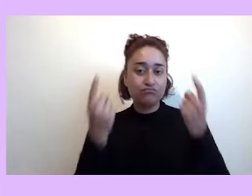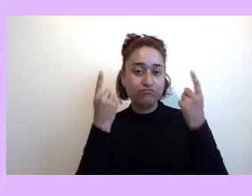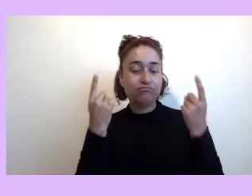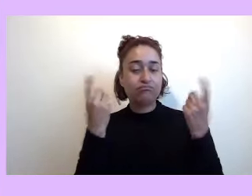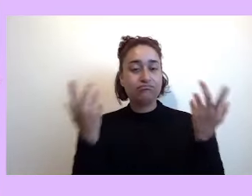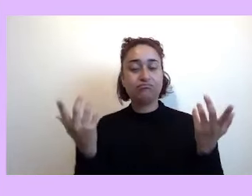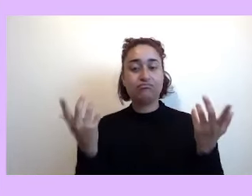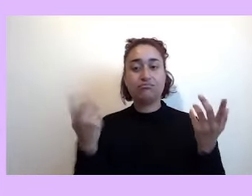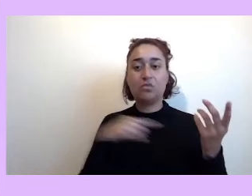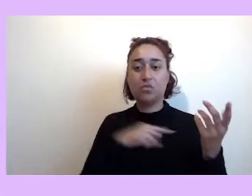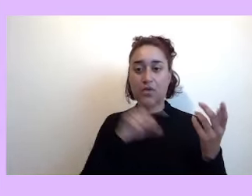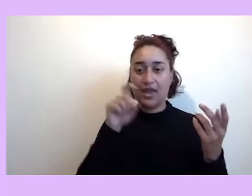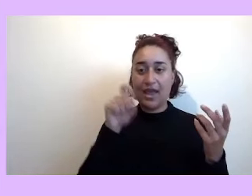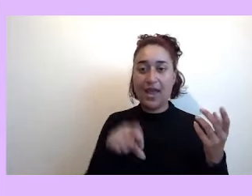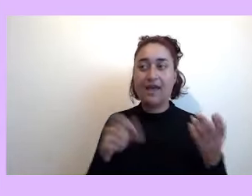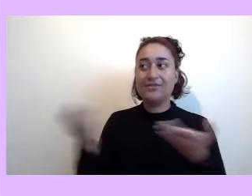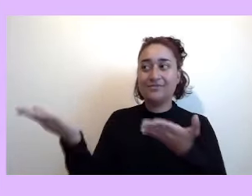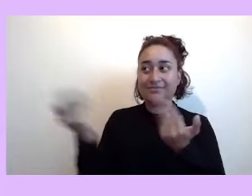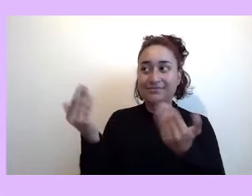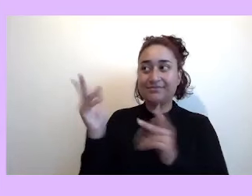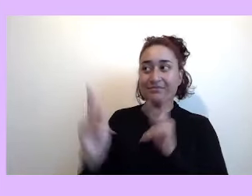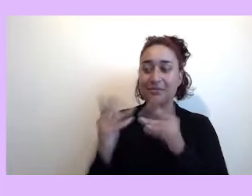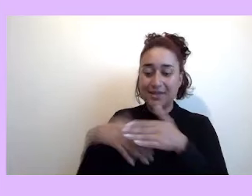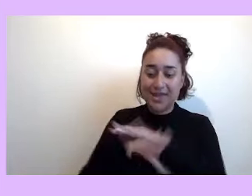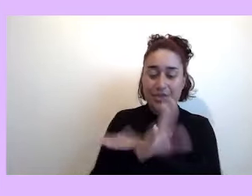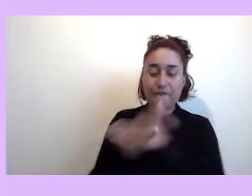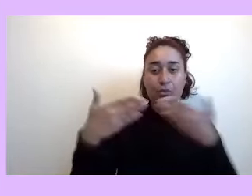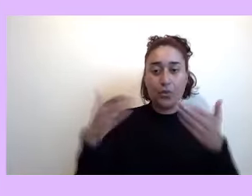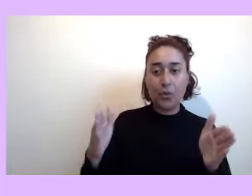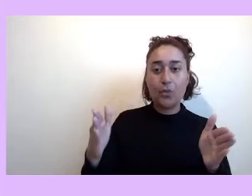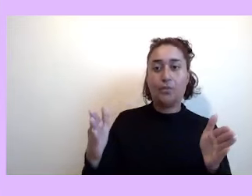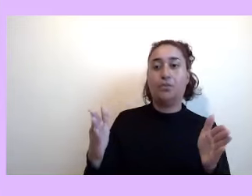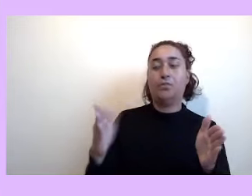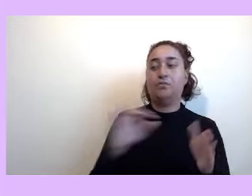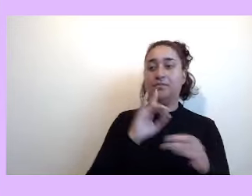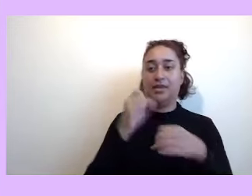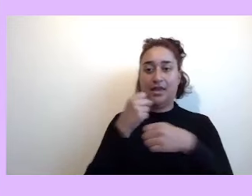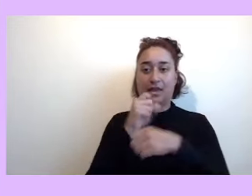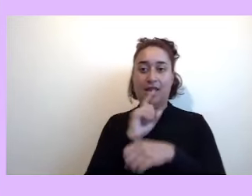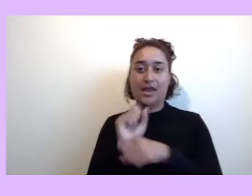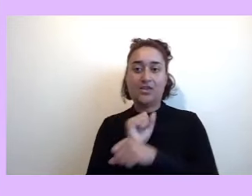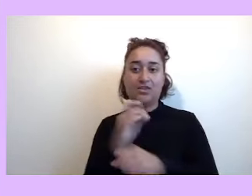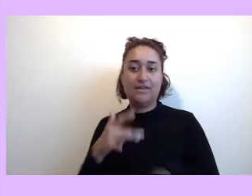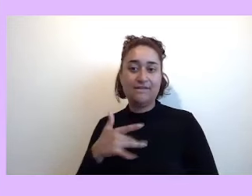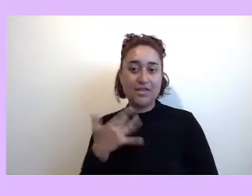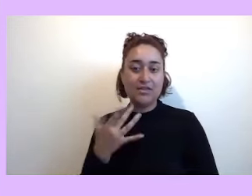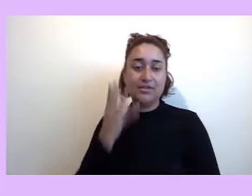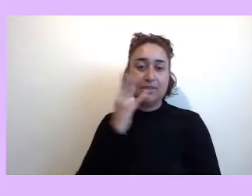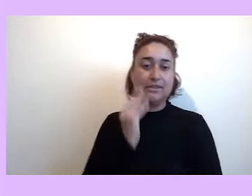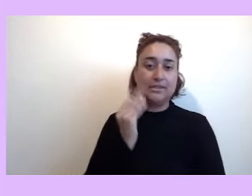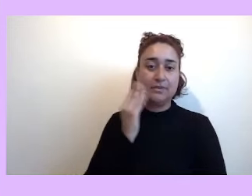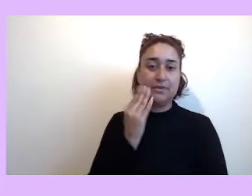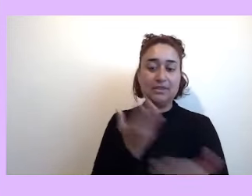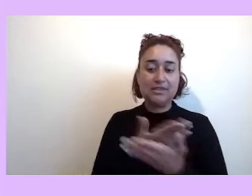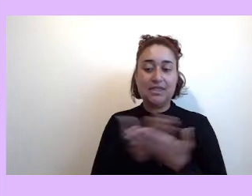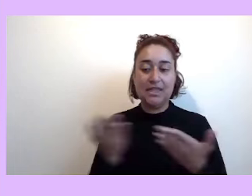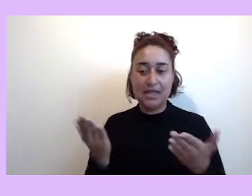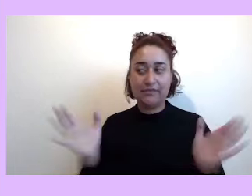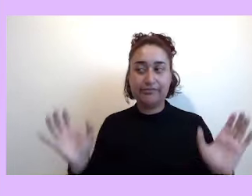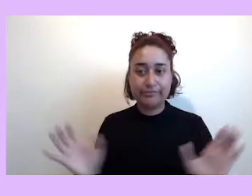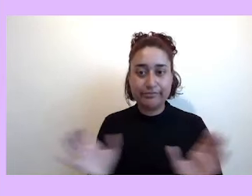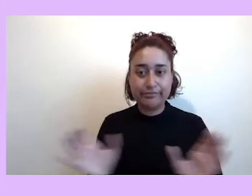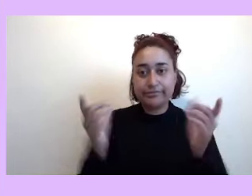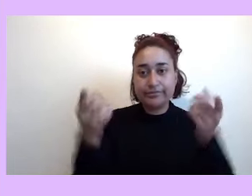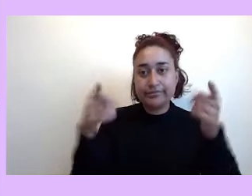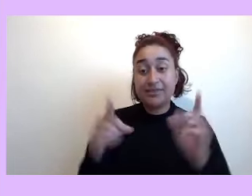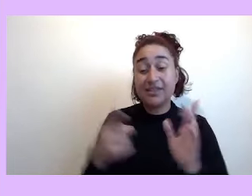We have to get folks to get in the room, to actually feel and experience the thing in action. Because sometimes